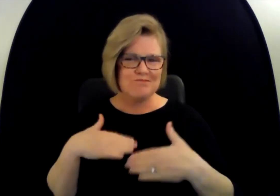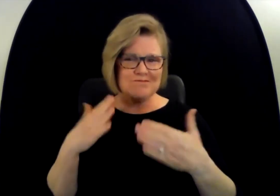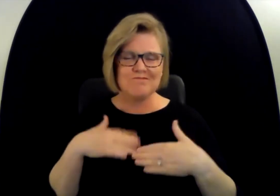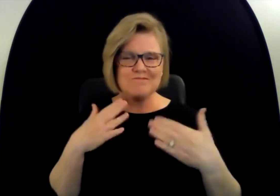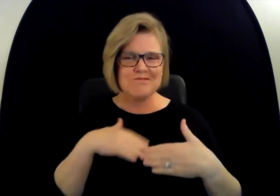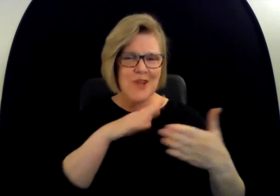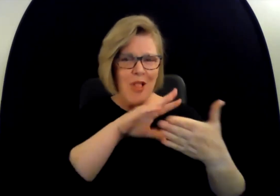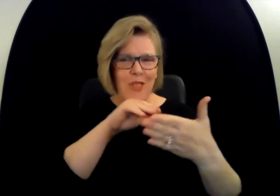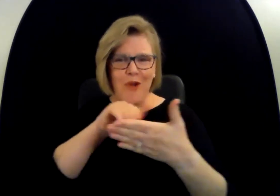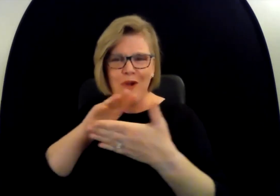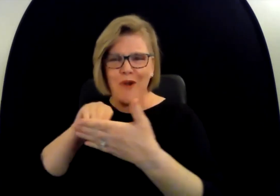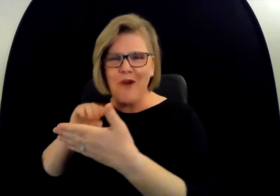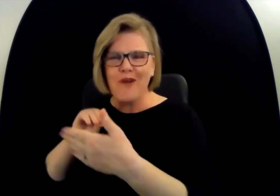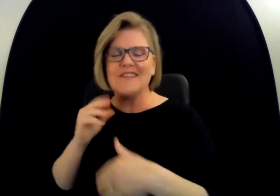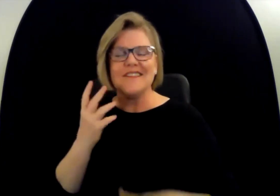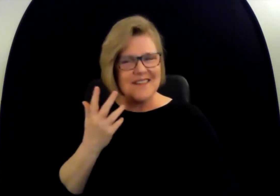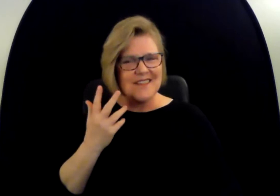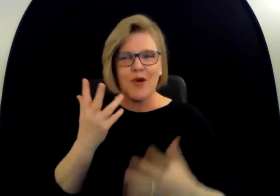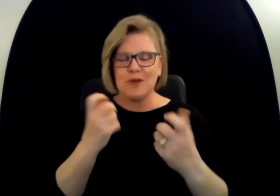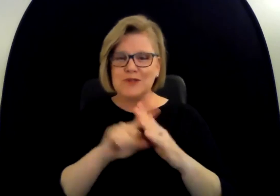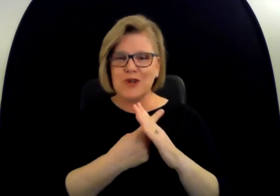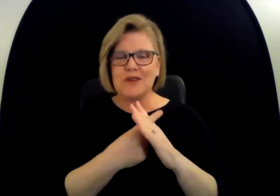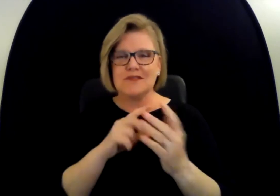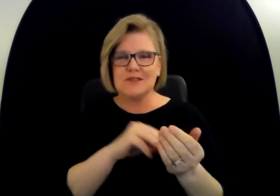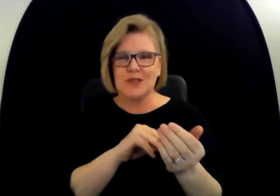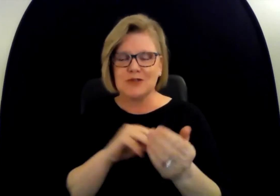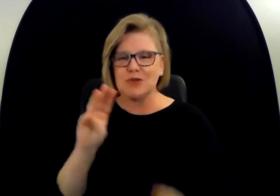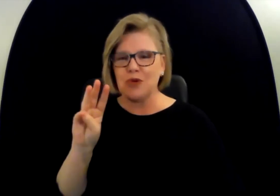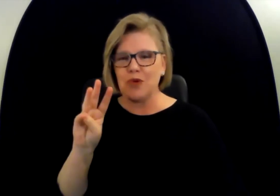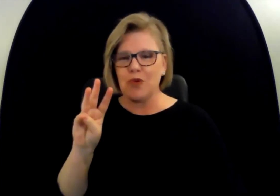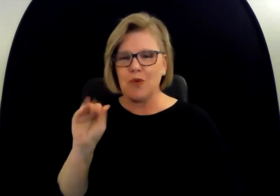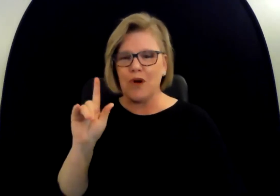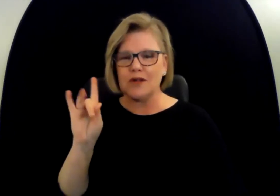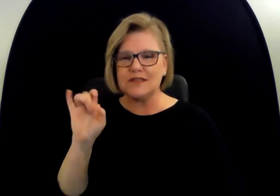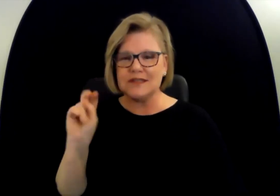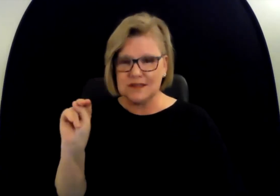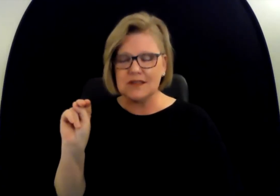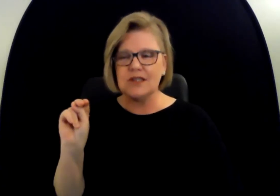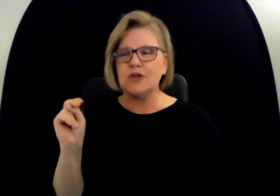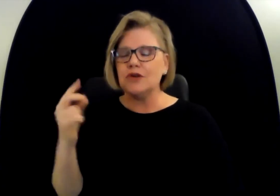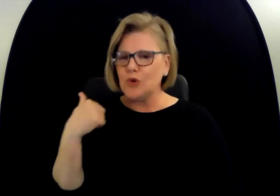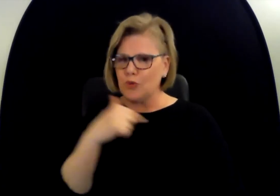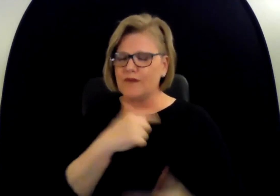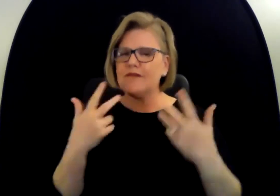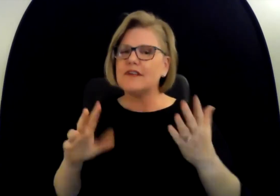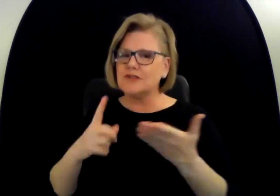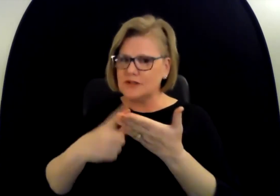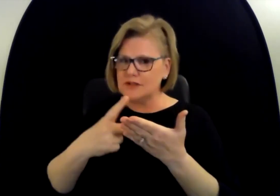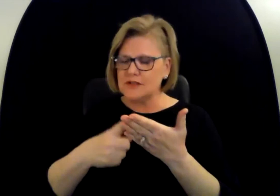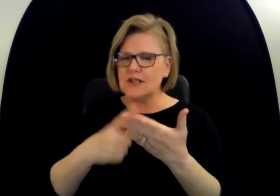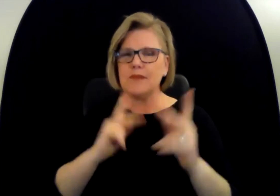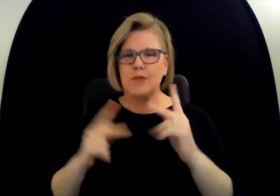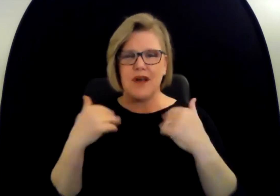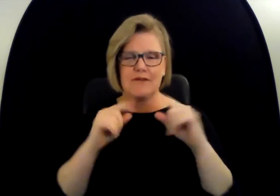to plan this. So I actually want to start with Dr. Walden, and we've talked a little bit about the fact that everyone's math is